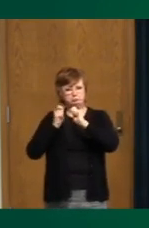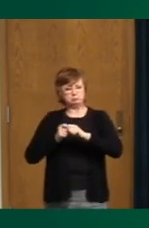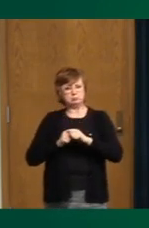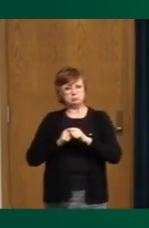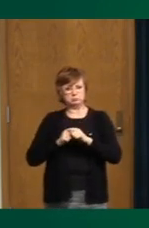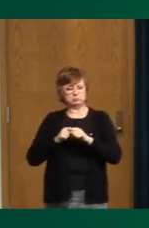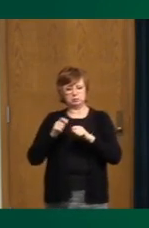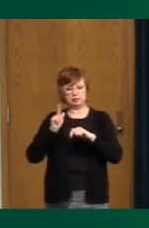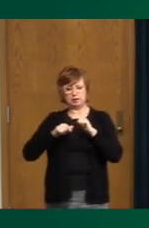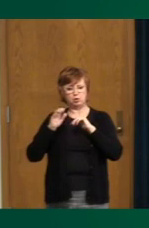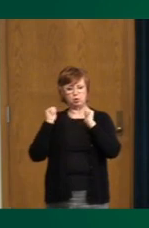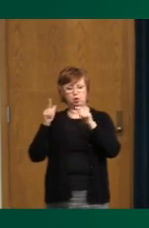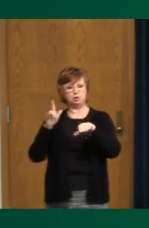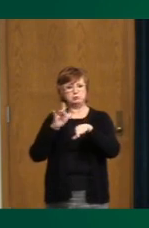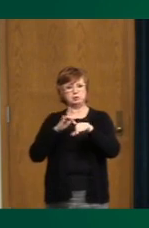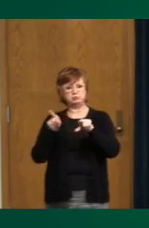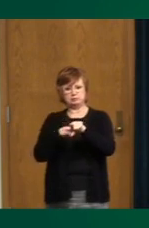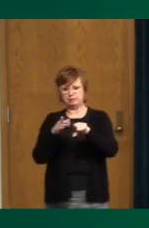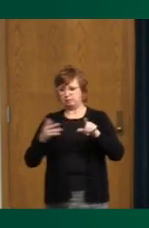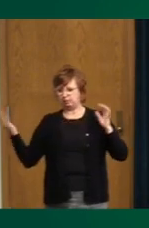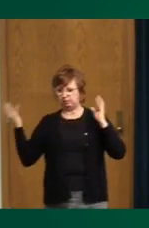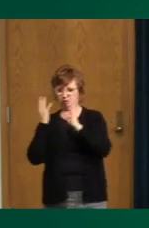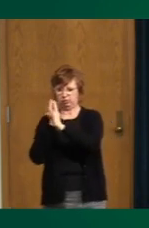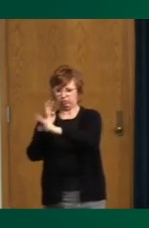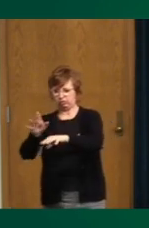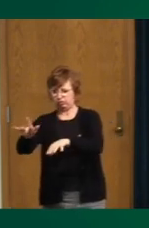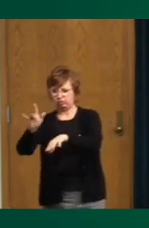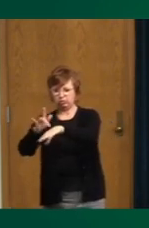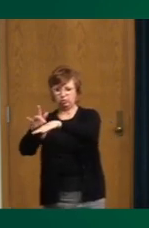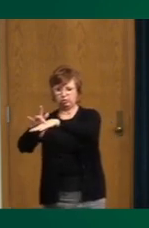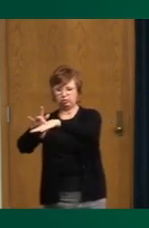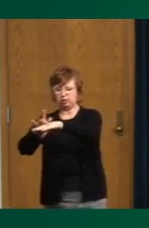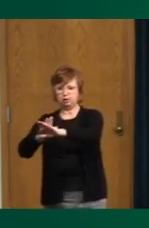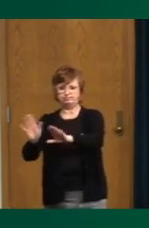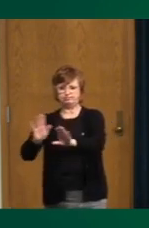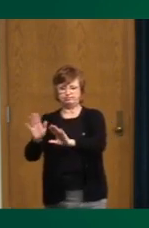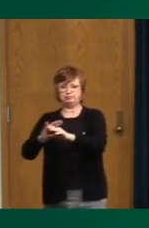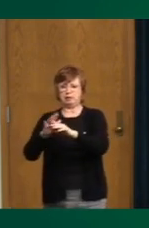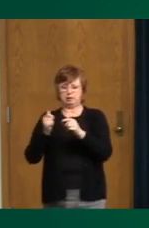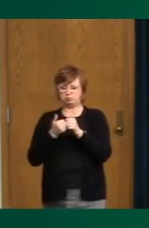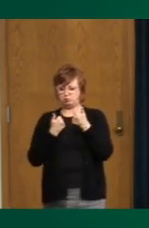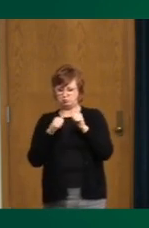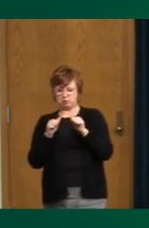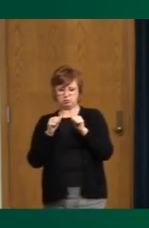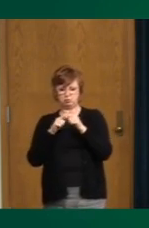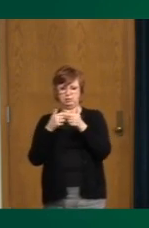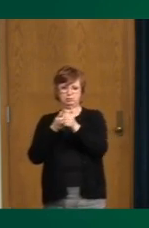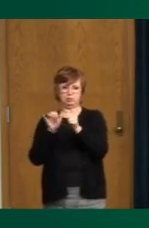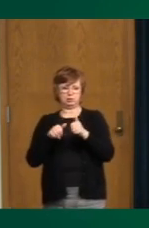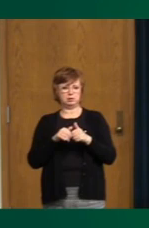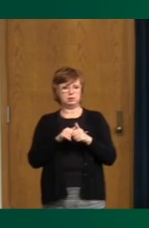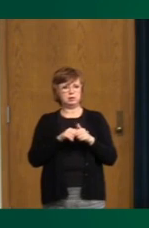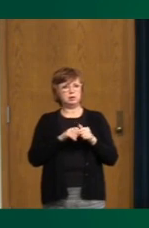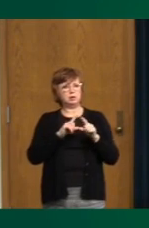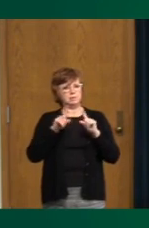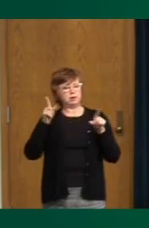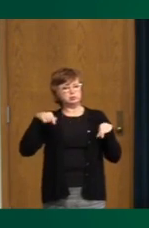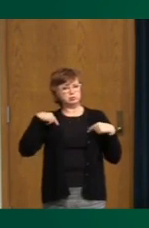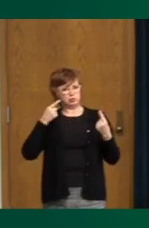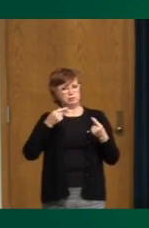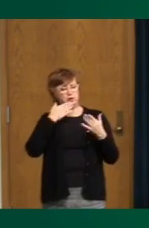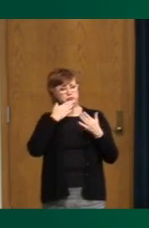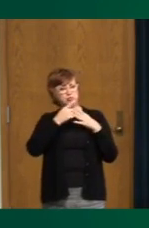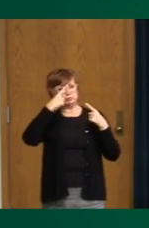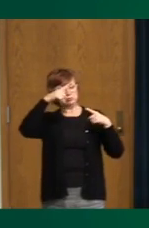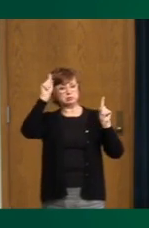work, but obviously if in some situations they are not being applied, or they are not working, certainly unfortunately then